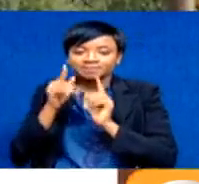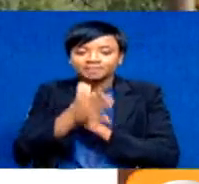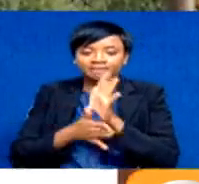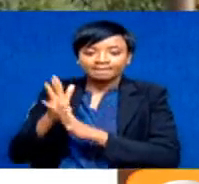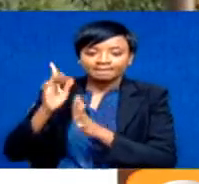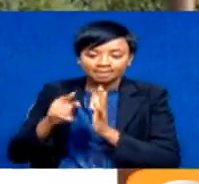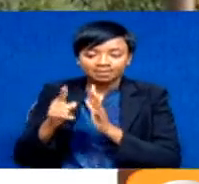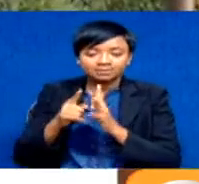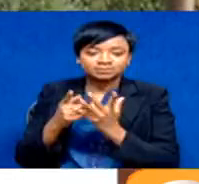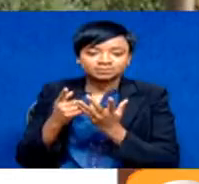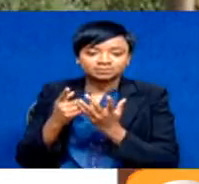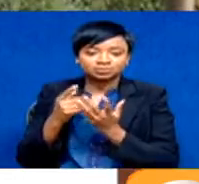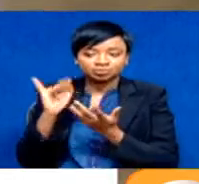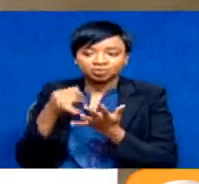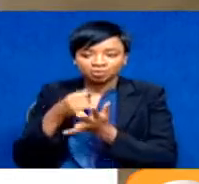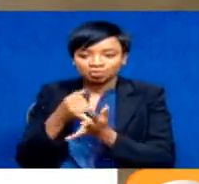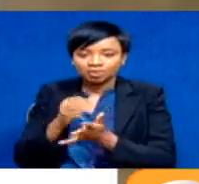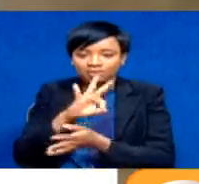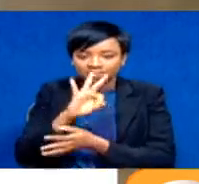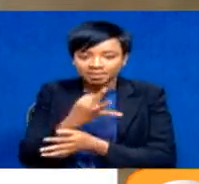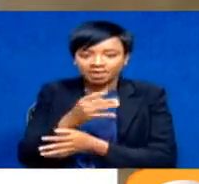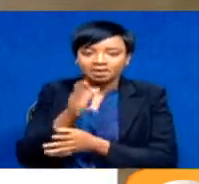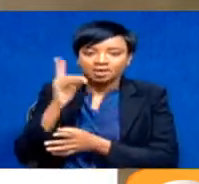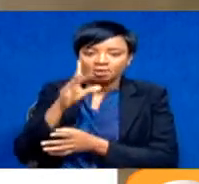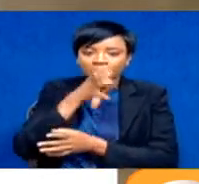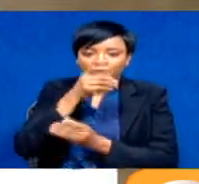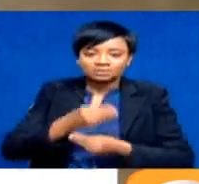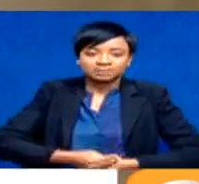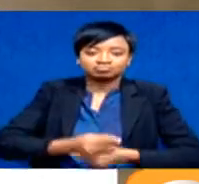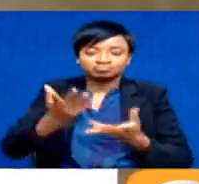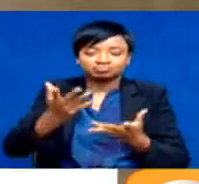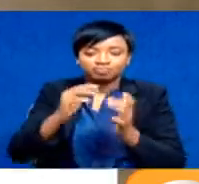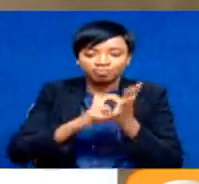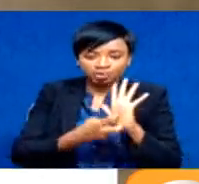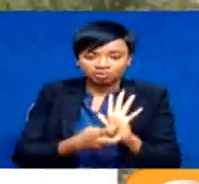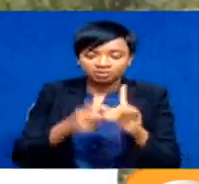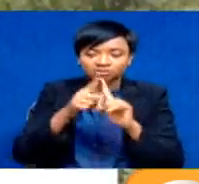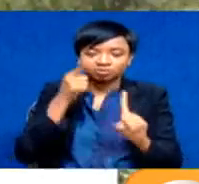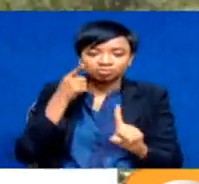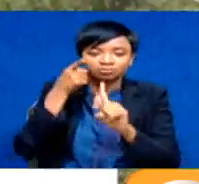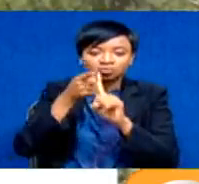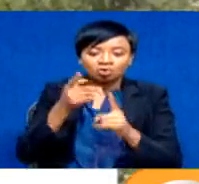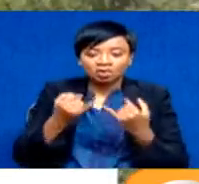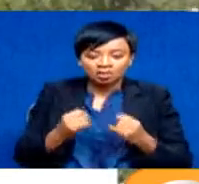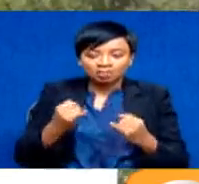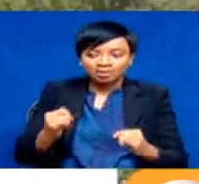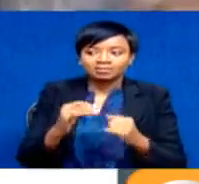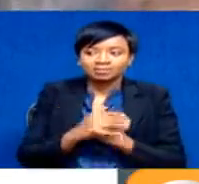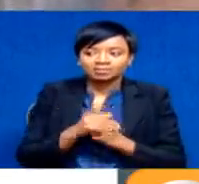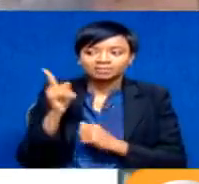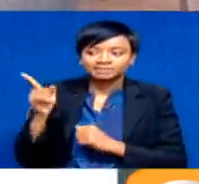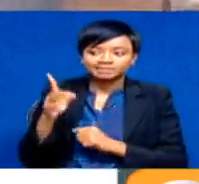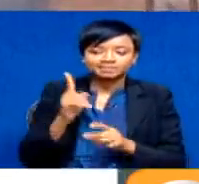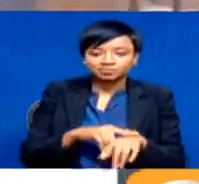was initially planned as part of the third Nairobi Water Supply Project. The target year for implementation for